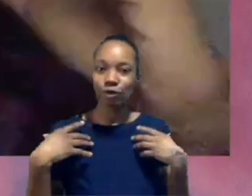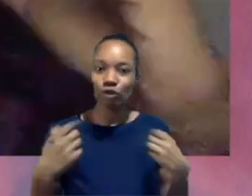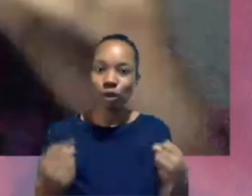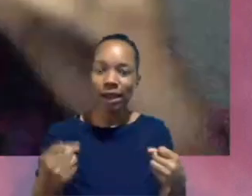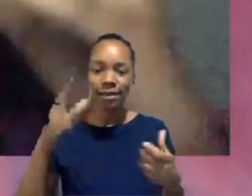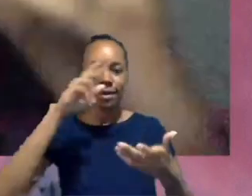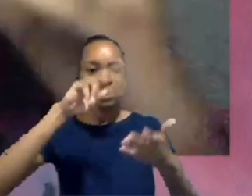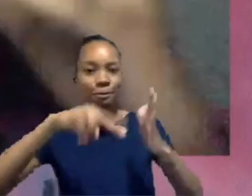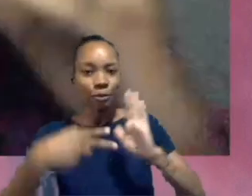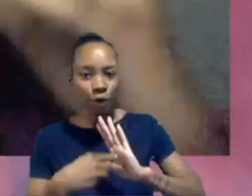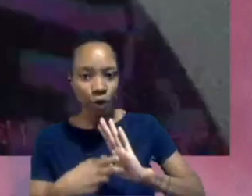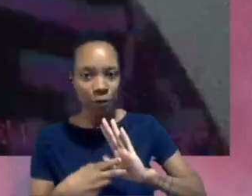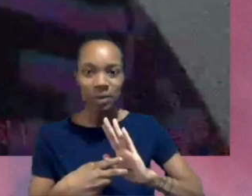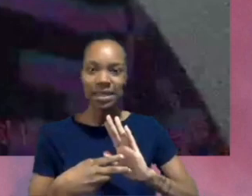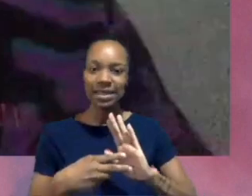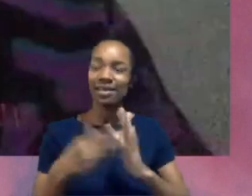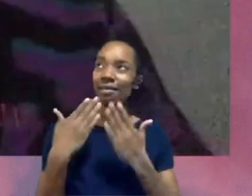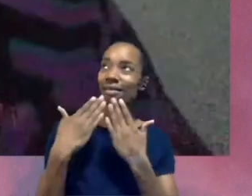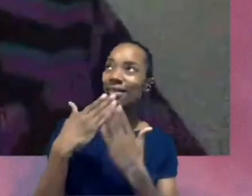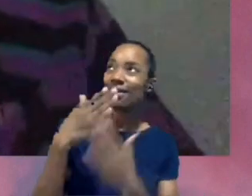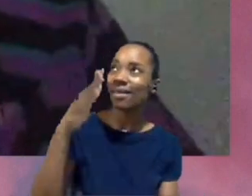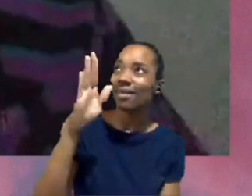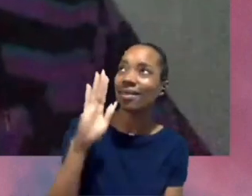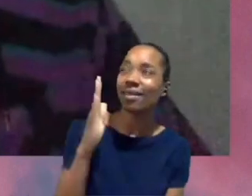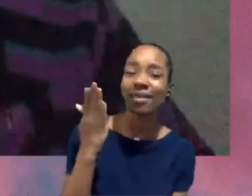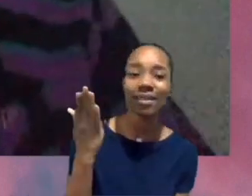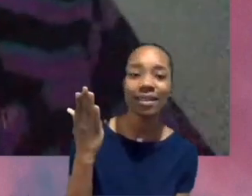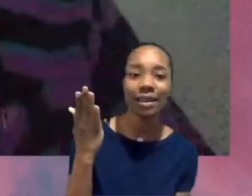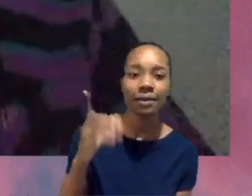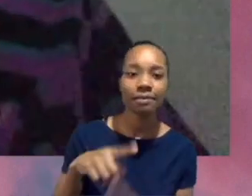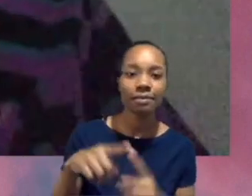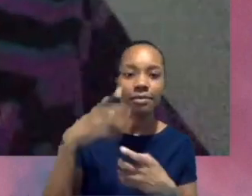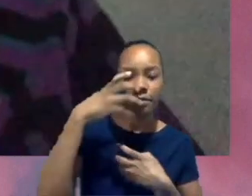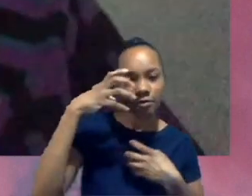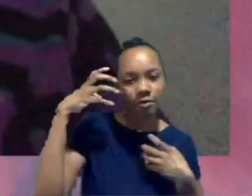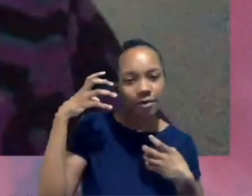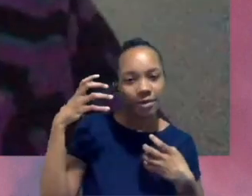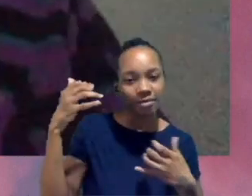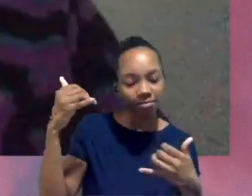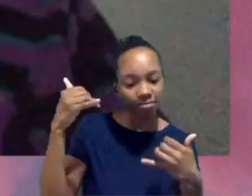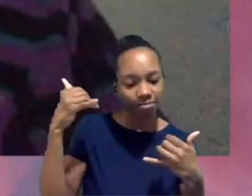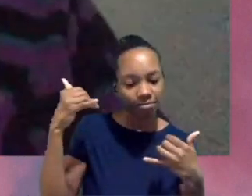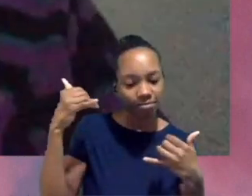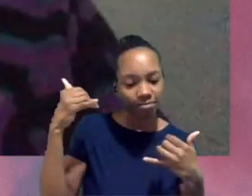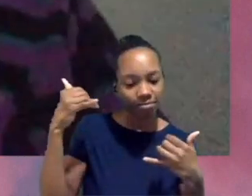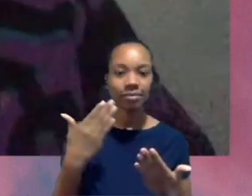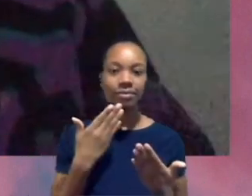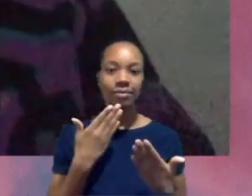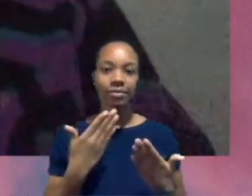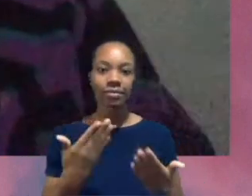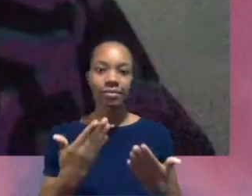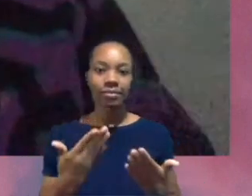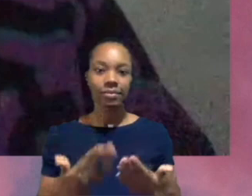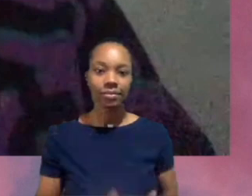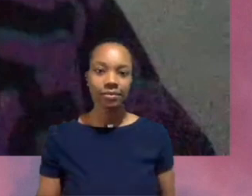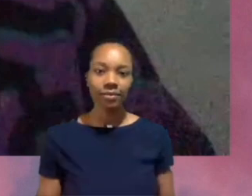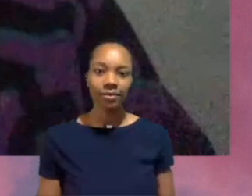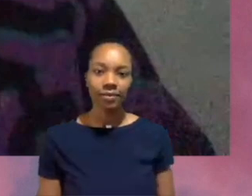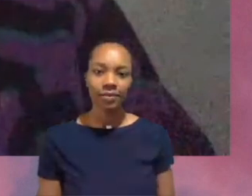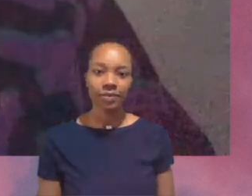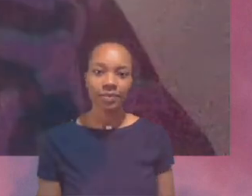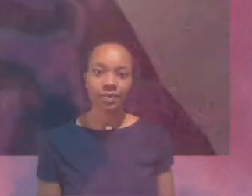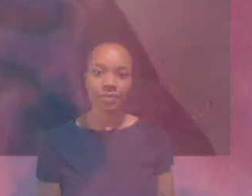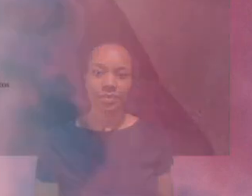purpose. Thank the heavens. Those scars are still here to see. Thank you. I